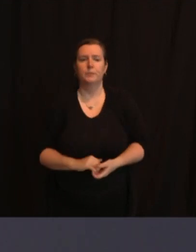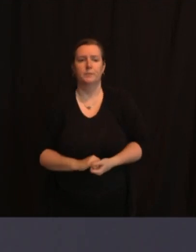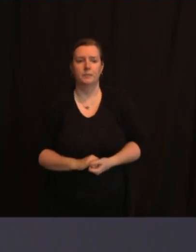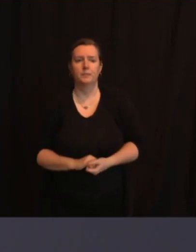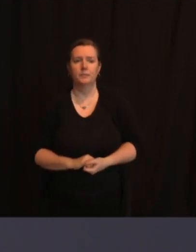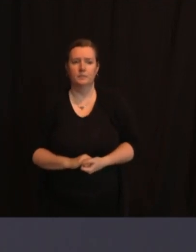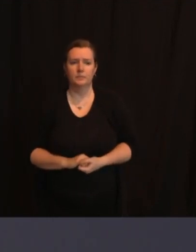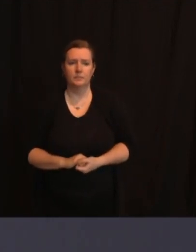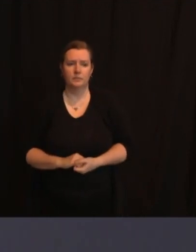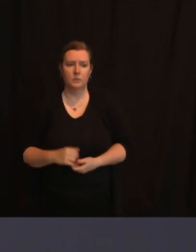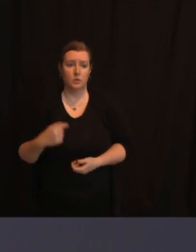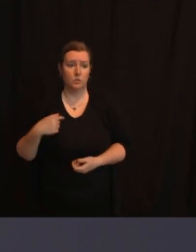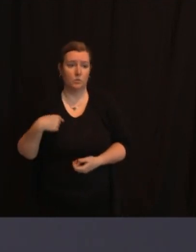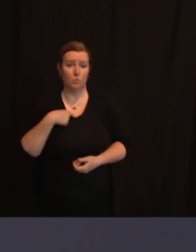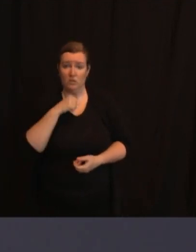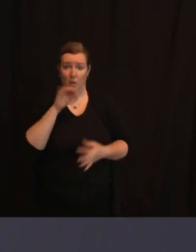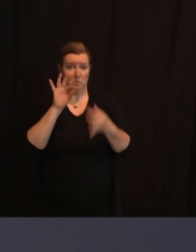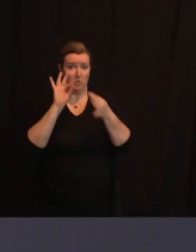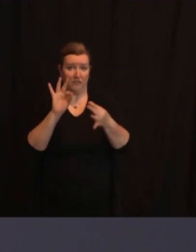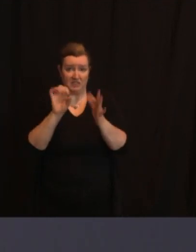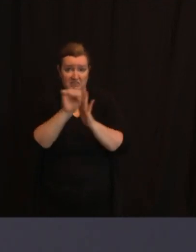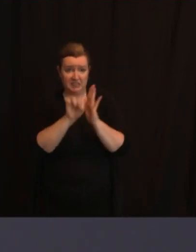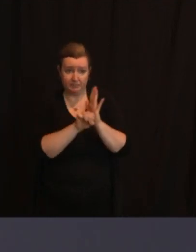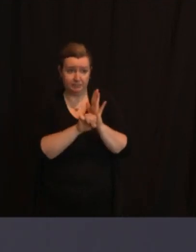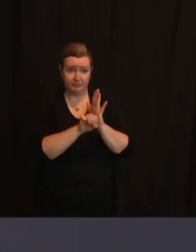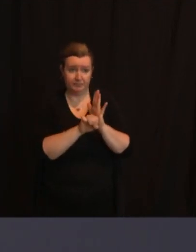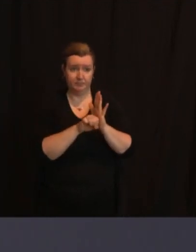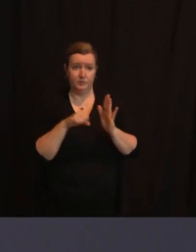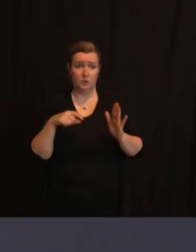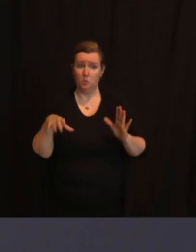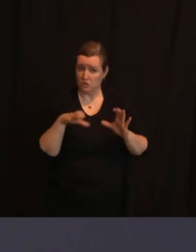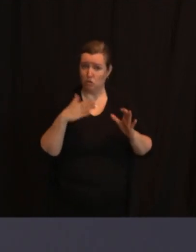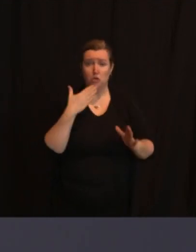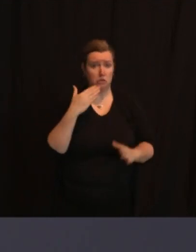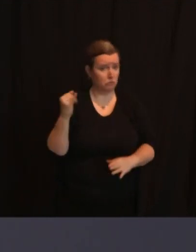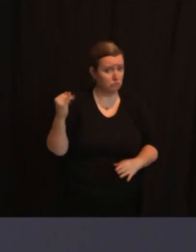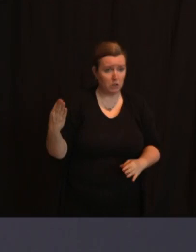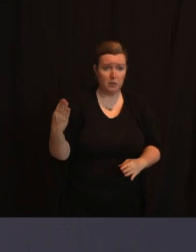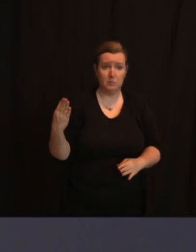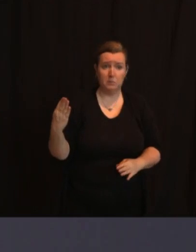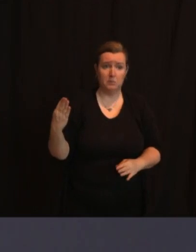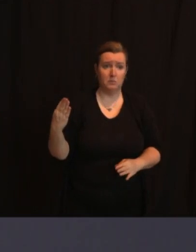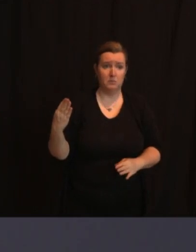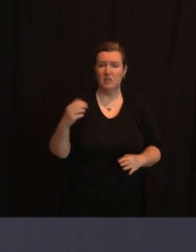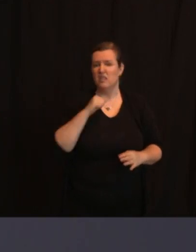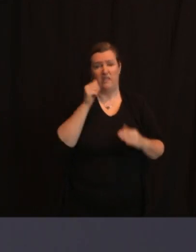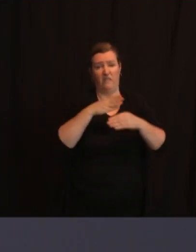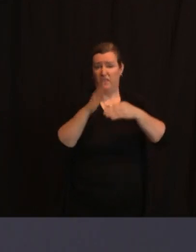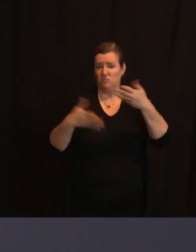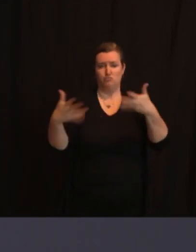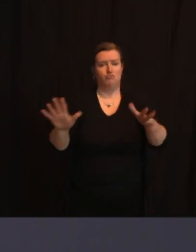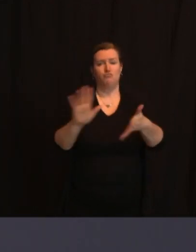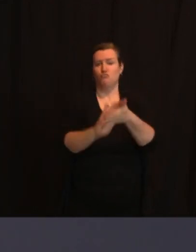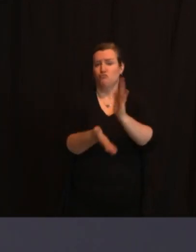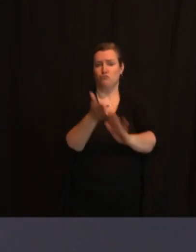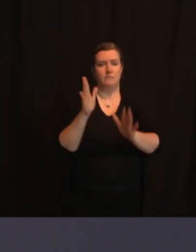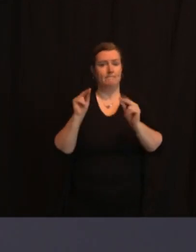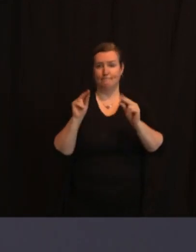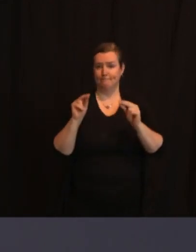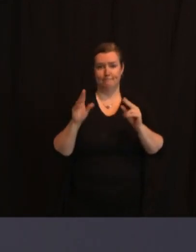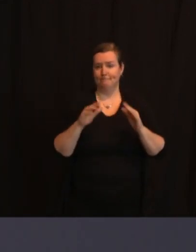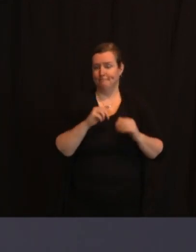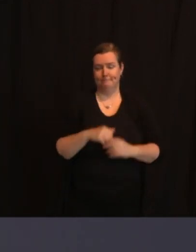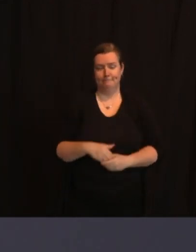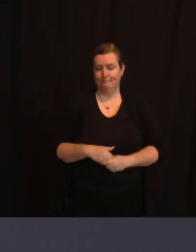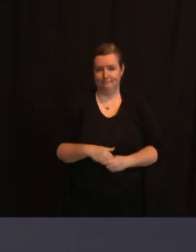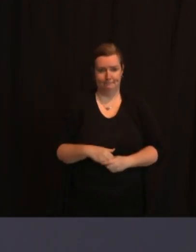we're still not in the end zone. So again, I don't have any specific comment other than what I said earlier. I want it more than anybody. I wish there was a magic wand. We're going